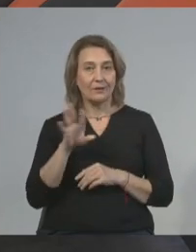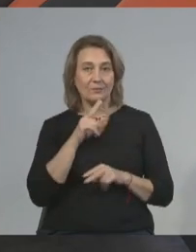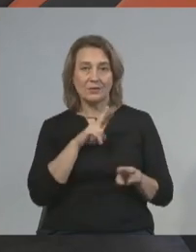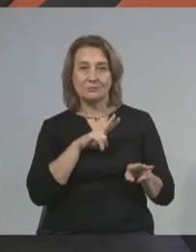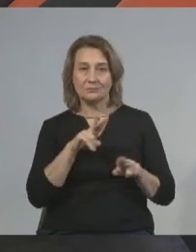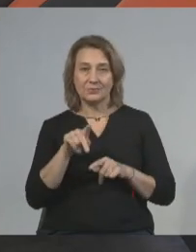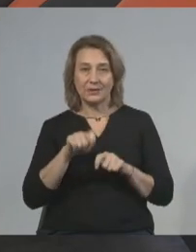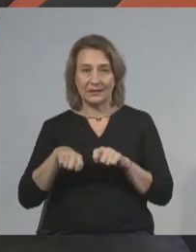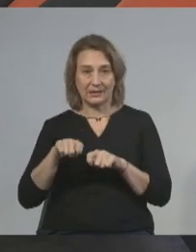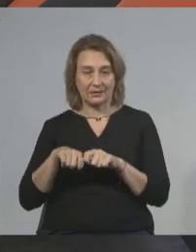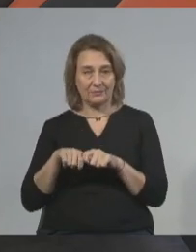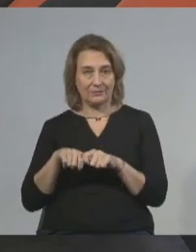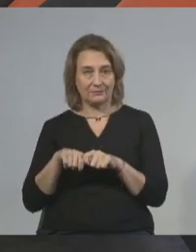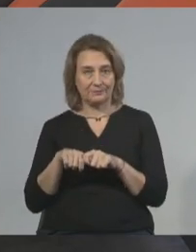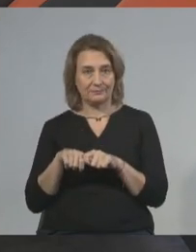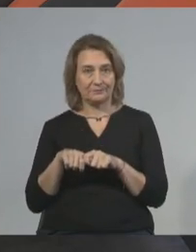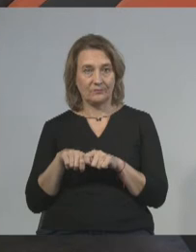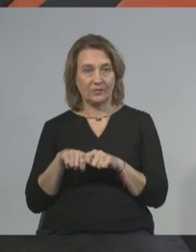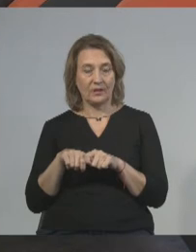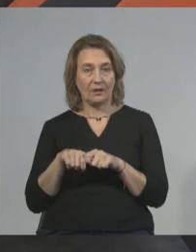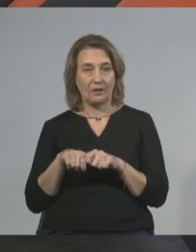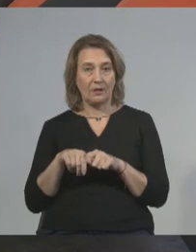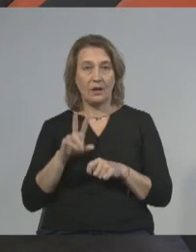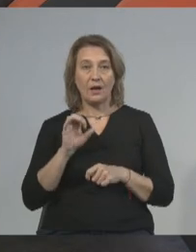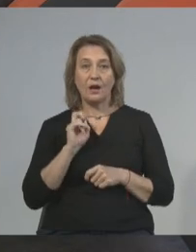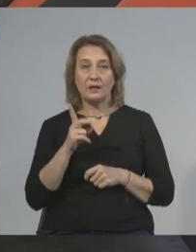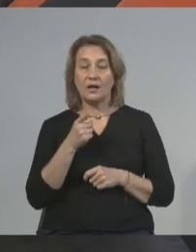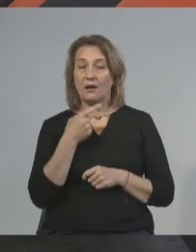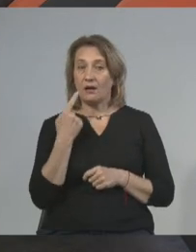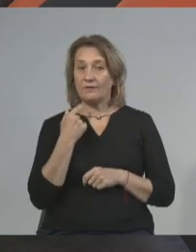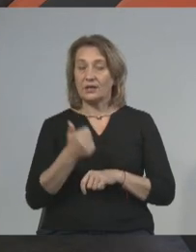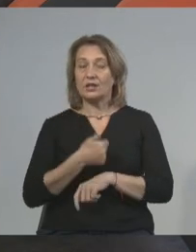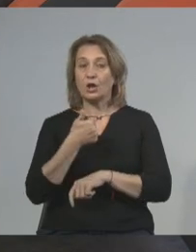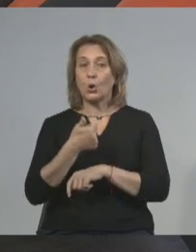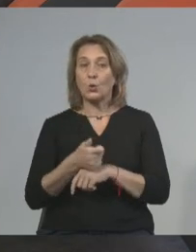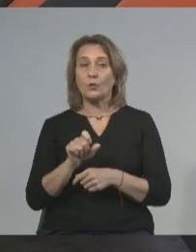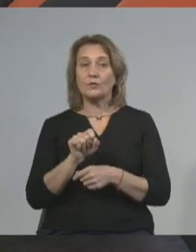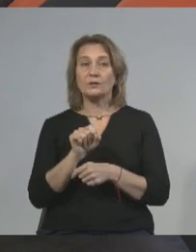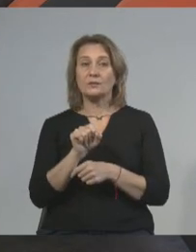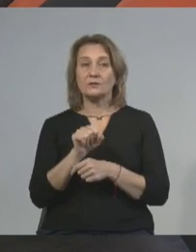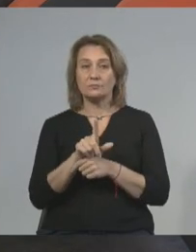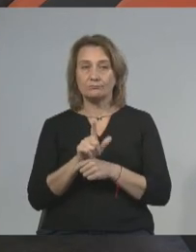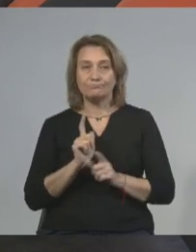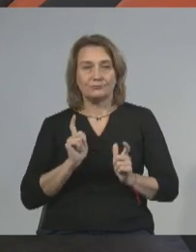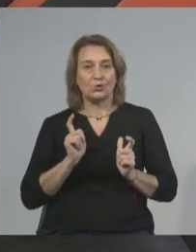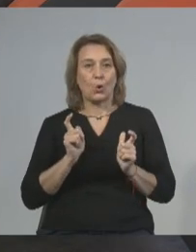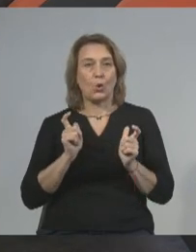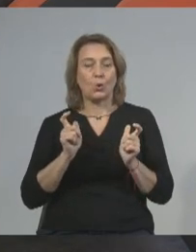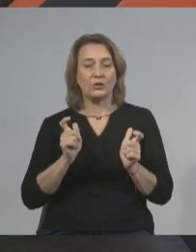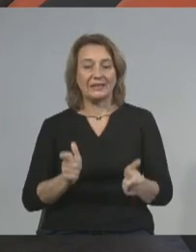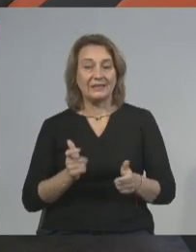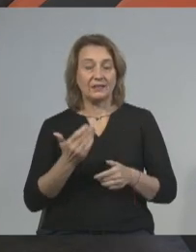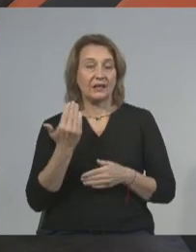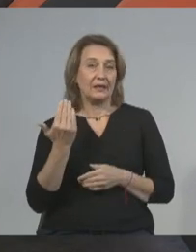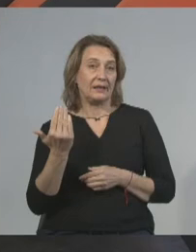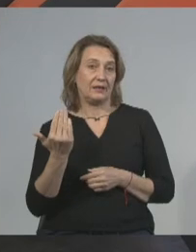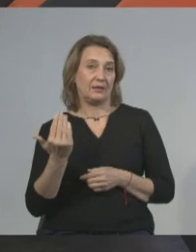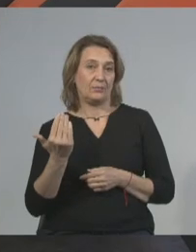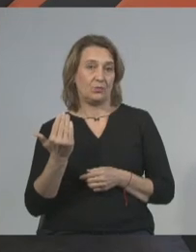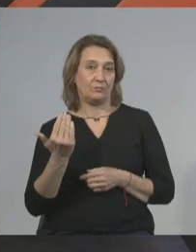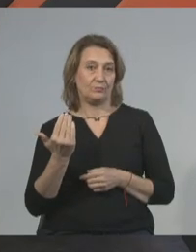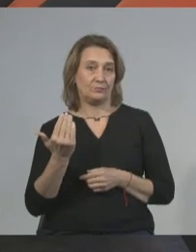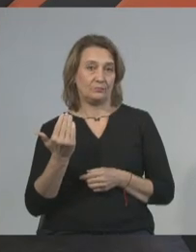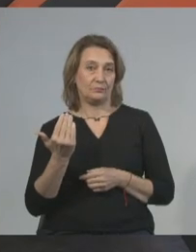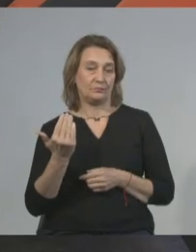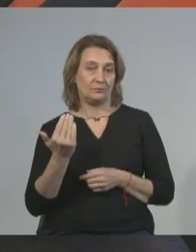right like soros minions and they say that the key task of the soros minions